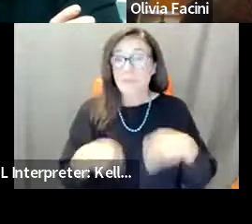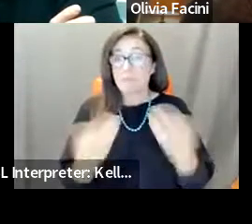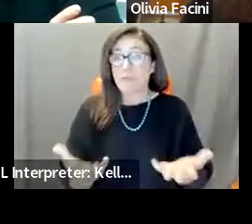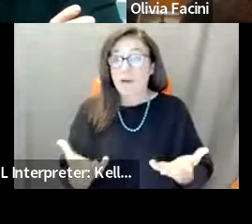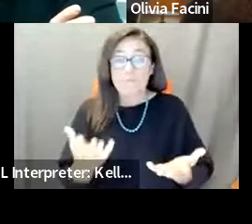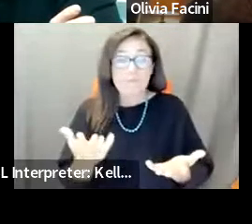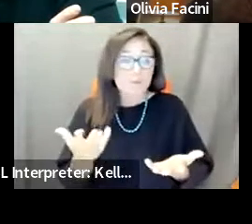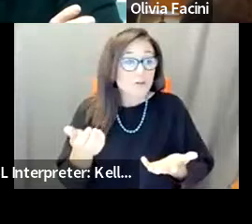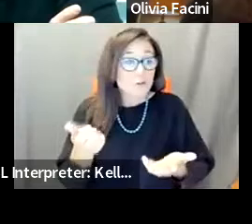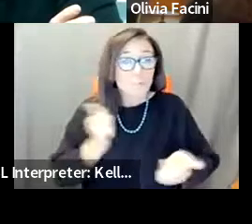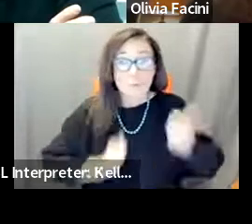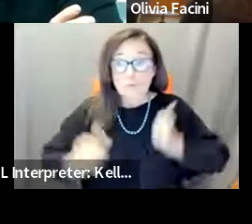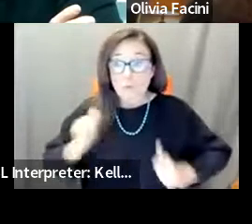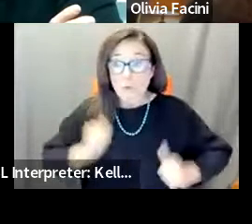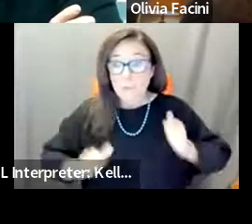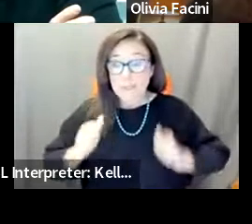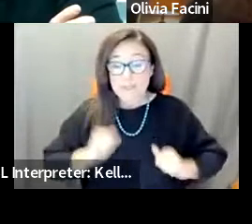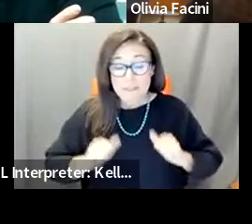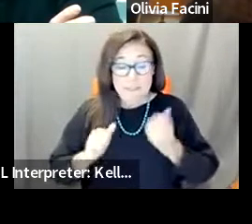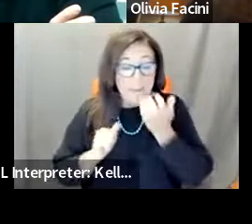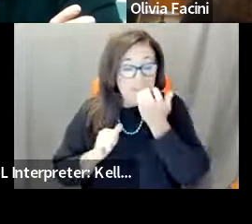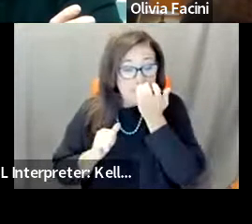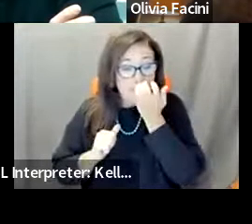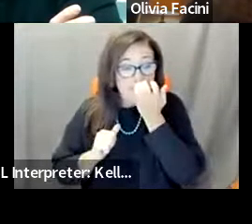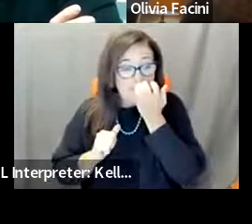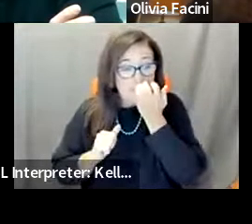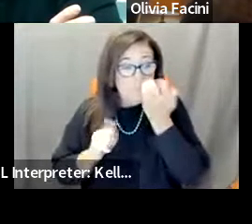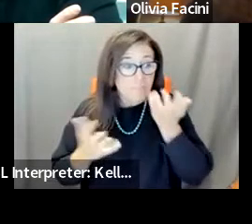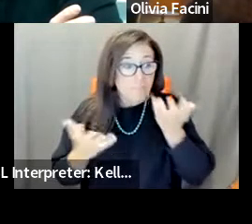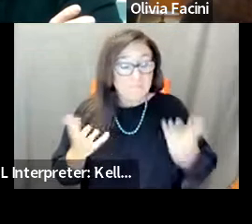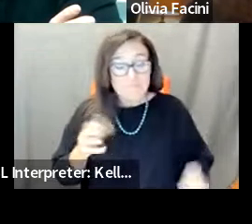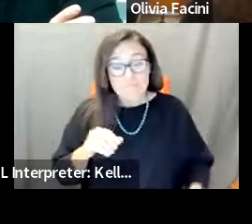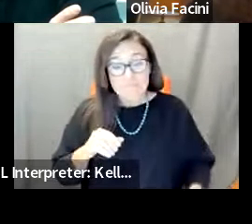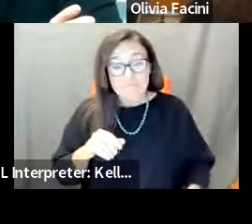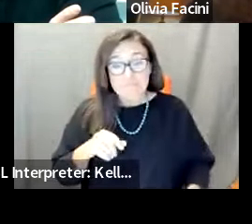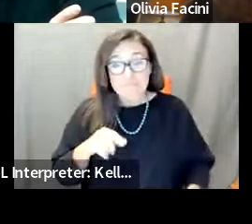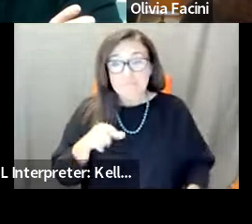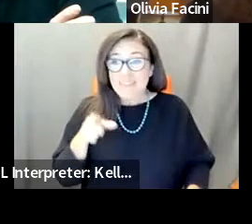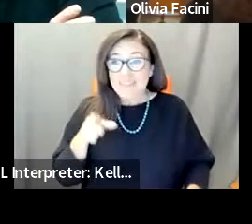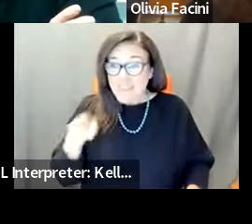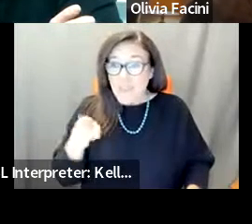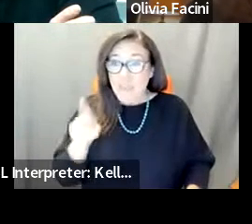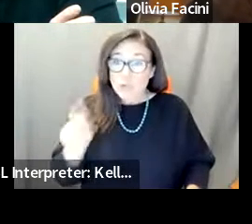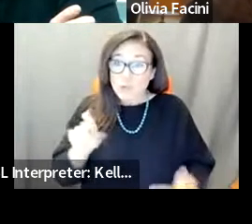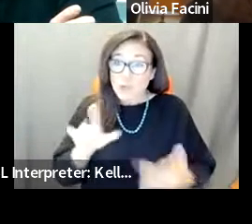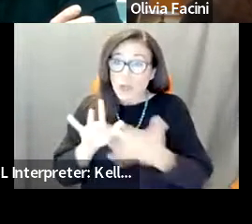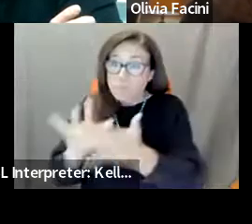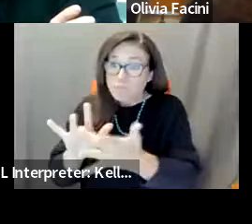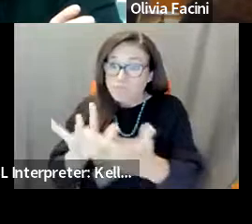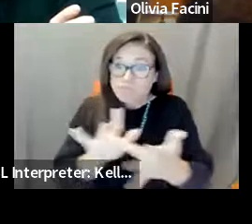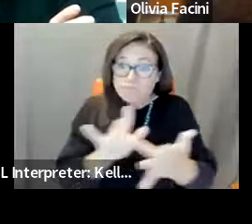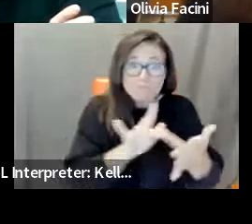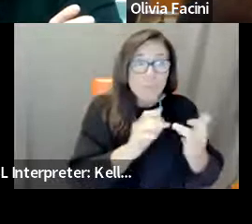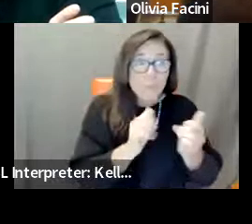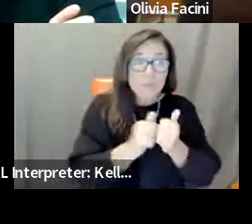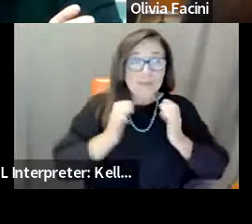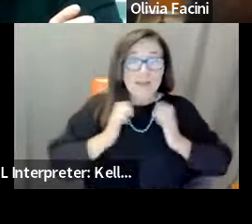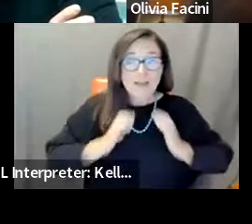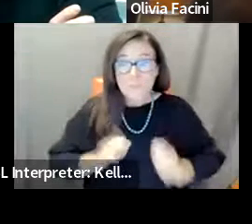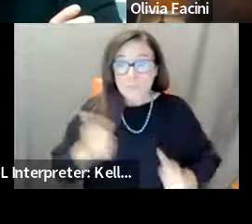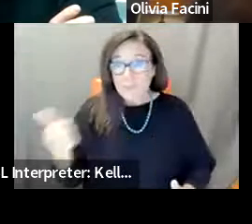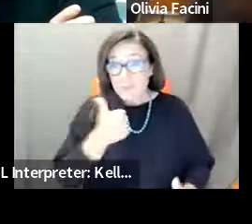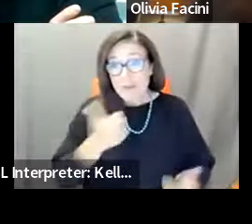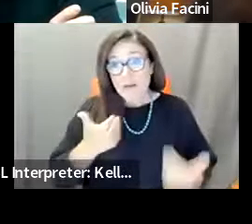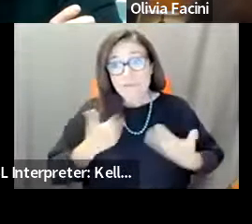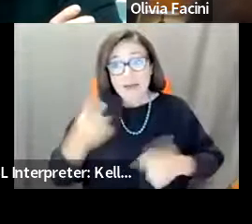kind, that they would seek out their customers who have different disabilities to have